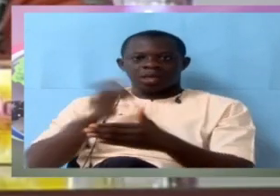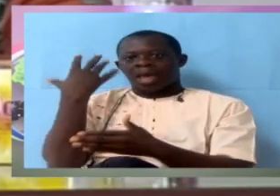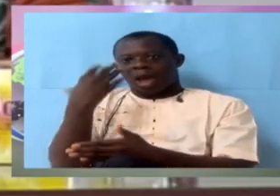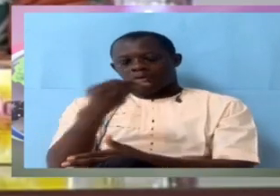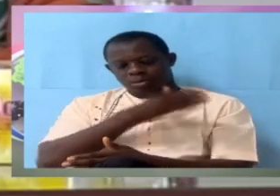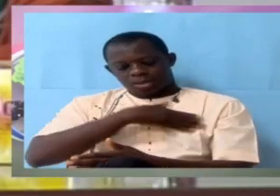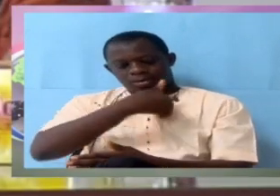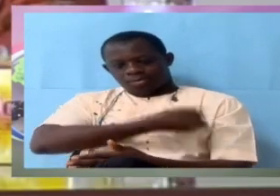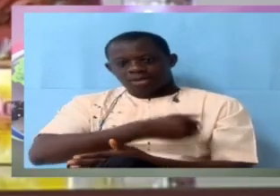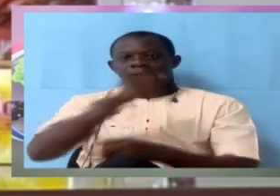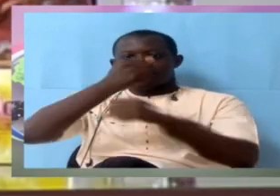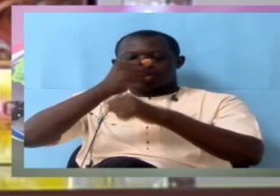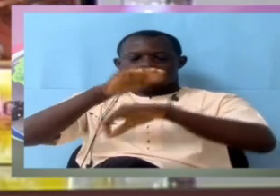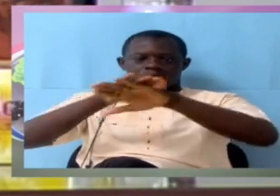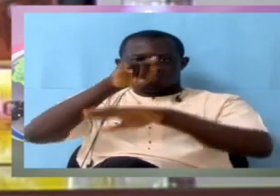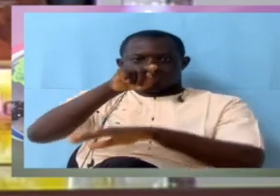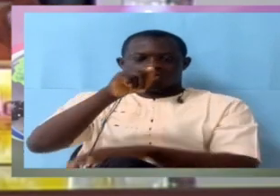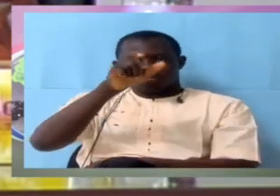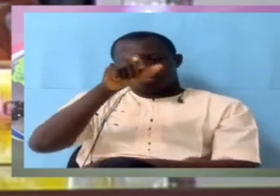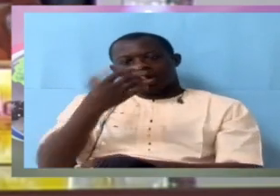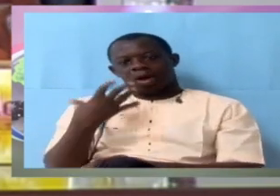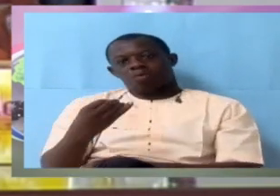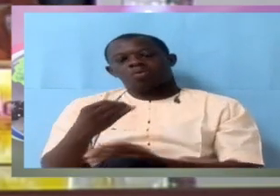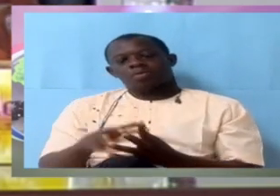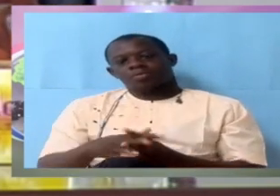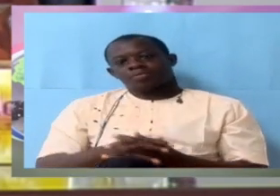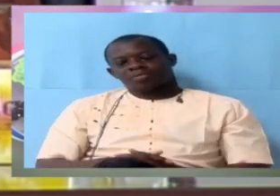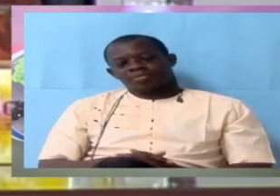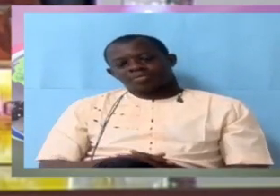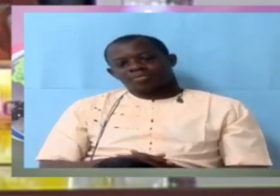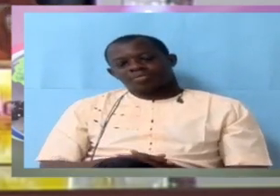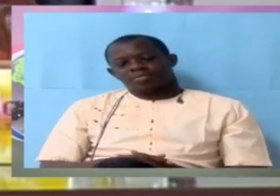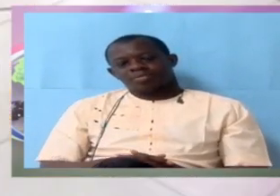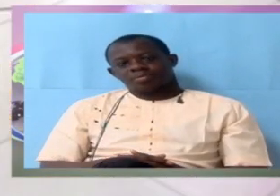Silang isitenten no ya fonye jara lo nyi ya kenyadi le.